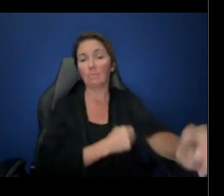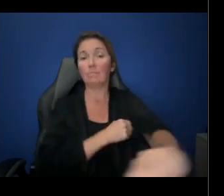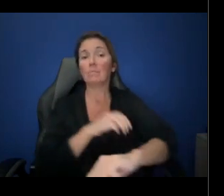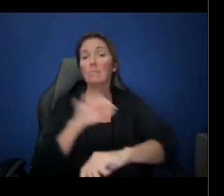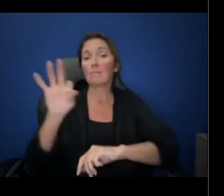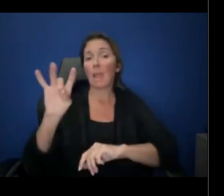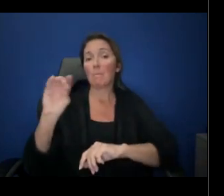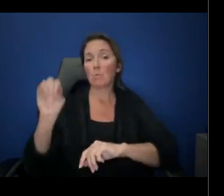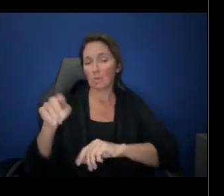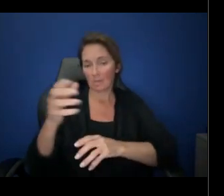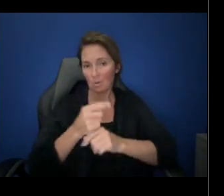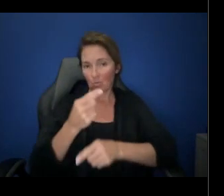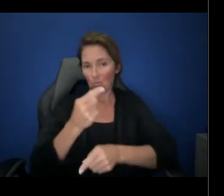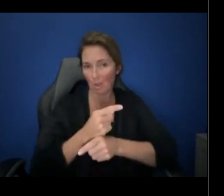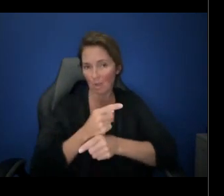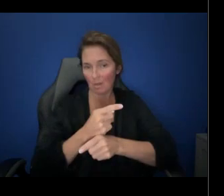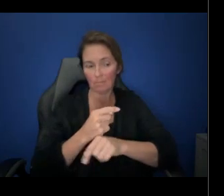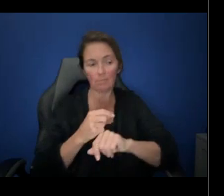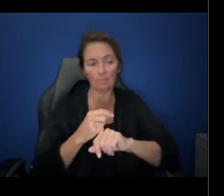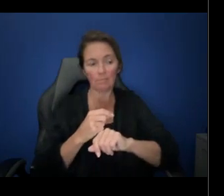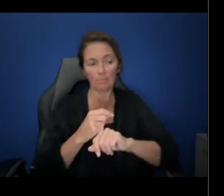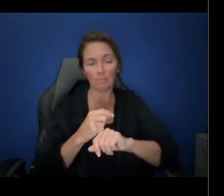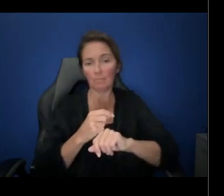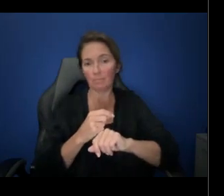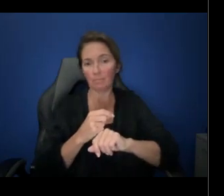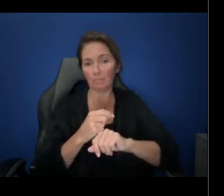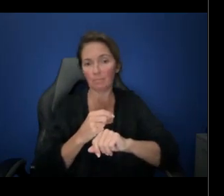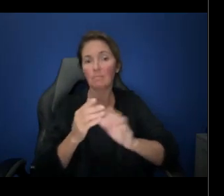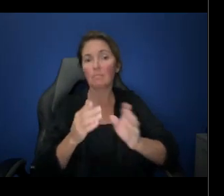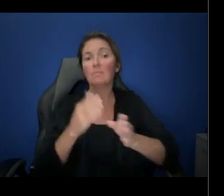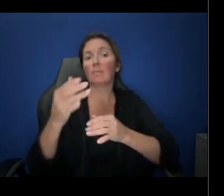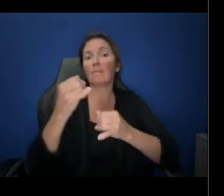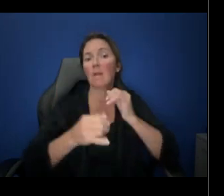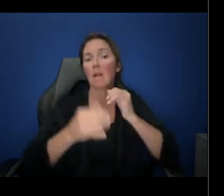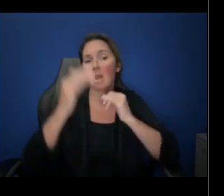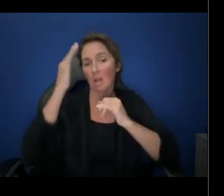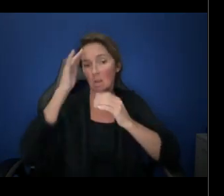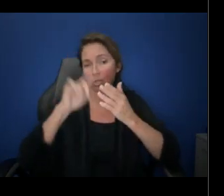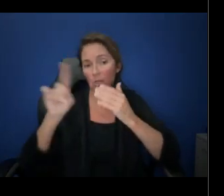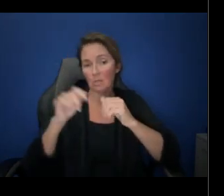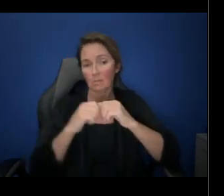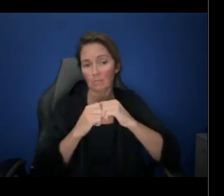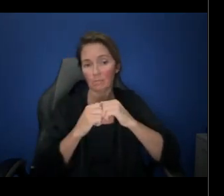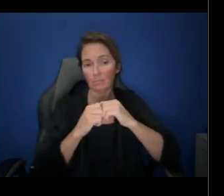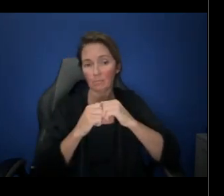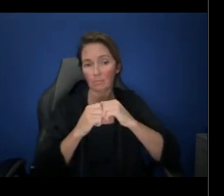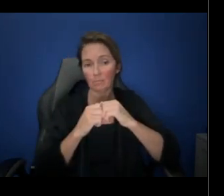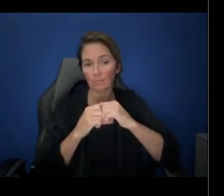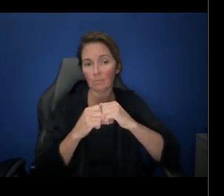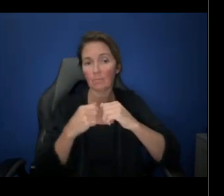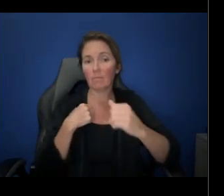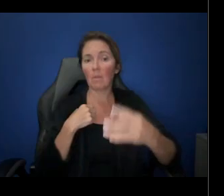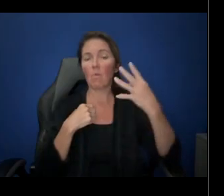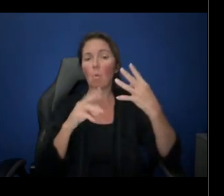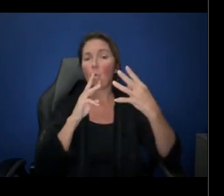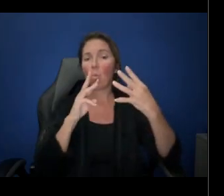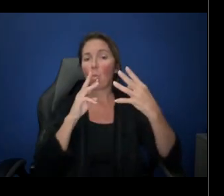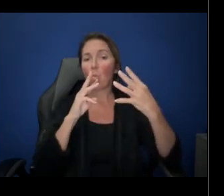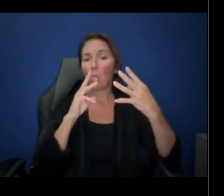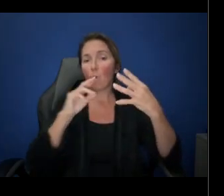98% of you got this one correct. Moving on to our final knowledge check. There are 4 water fountains